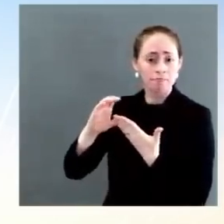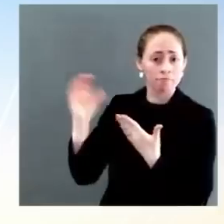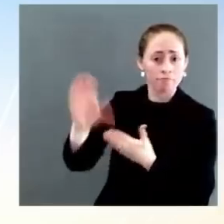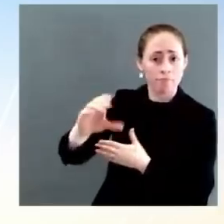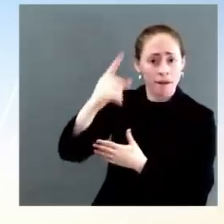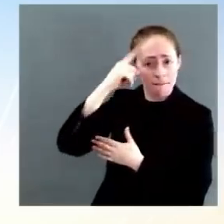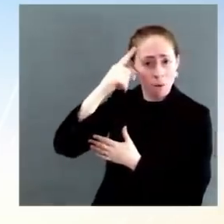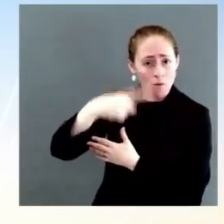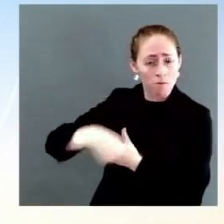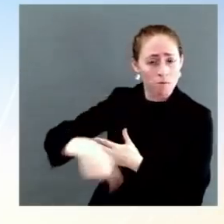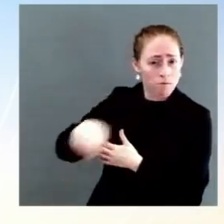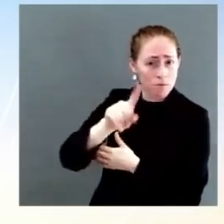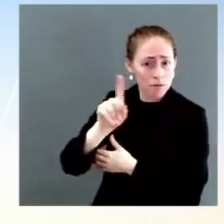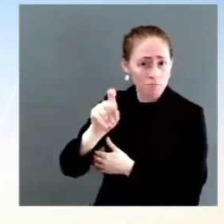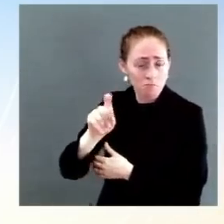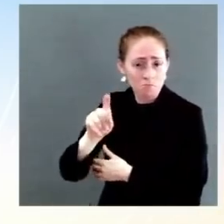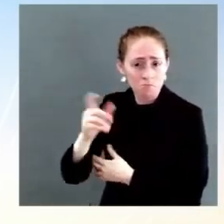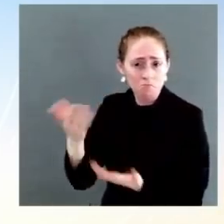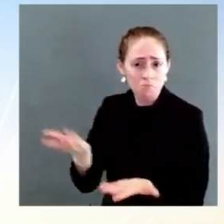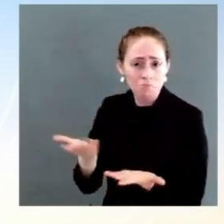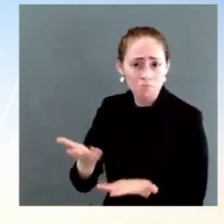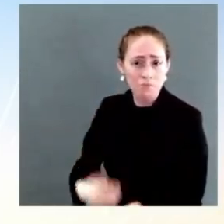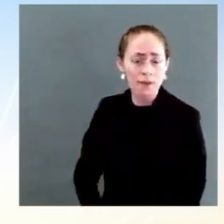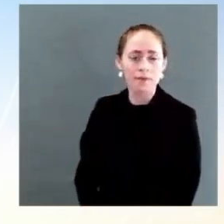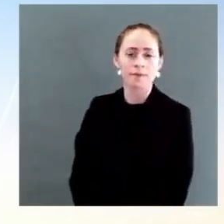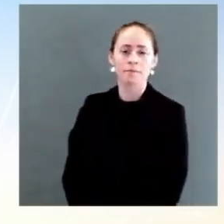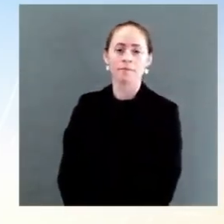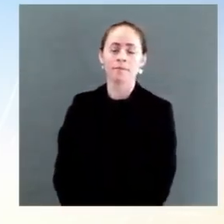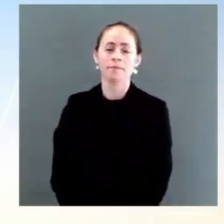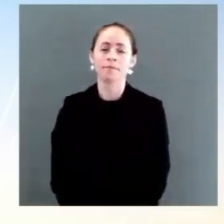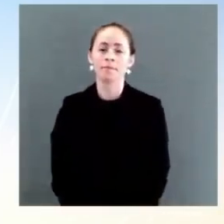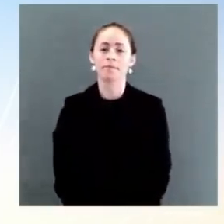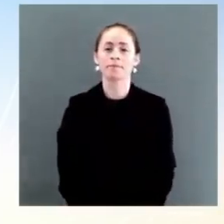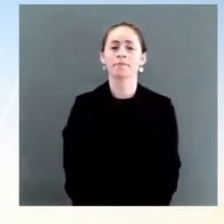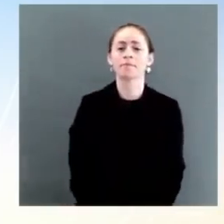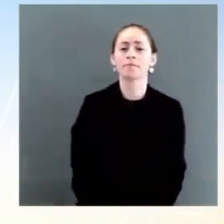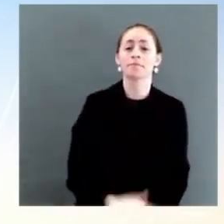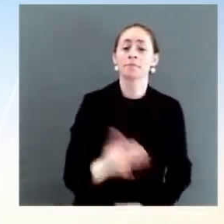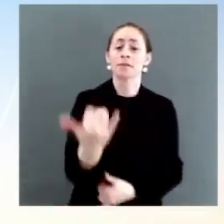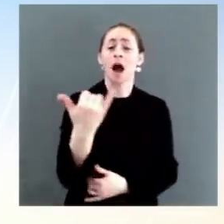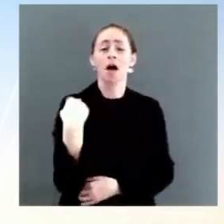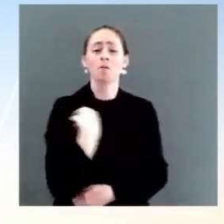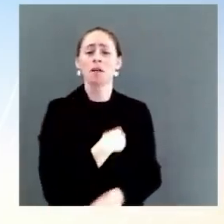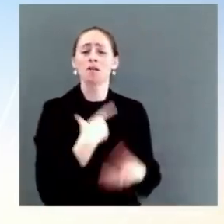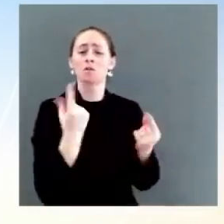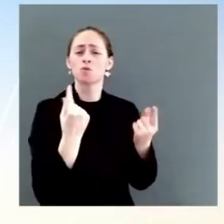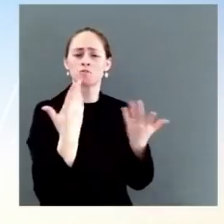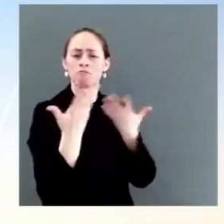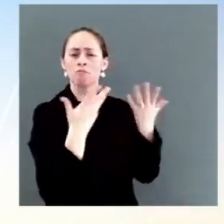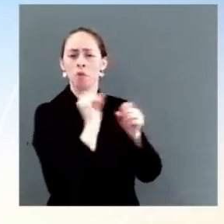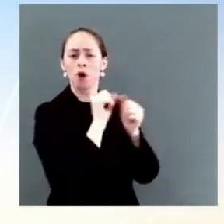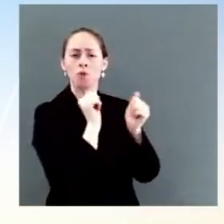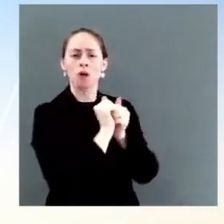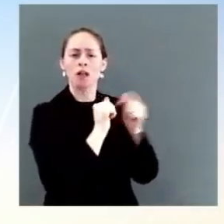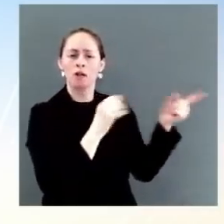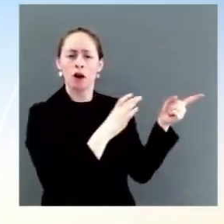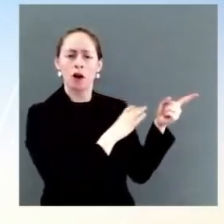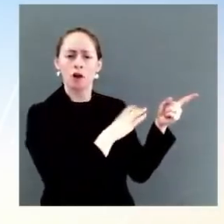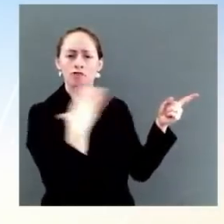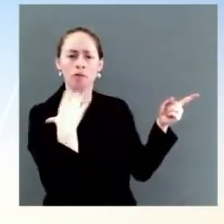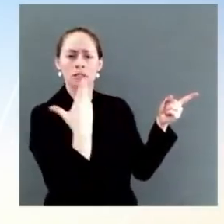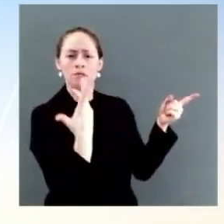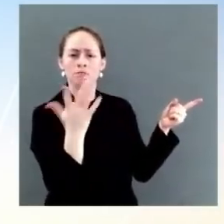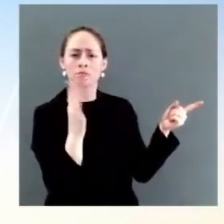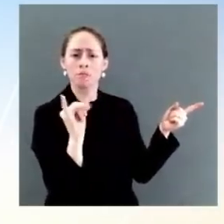the door open to whatever may be needed. And I would just say, Karen, as you know, that as we look and we're trying to